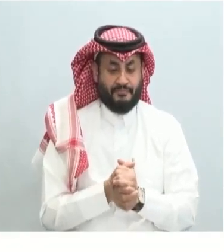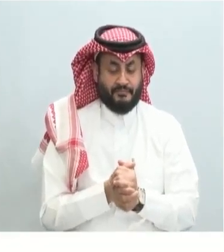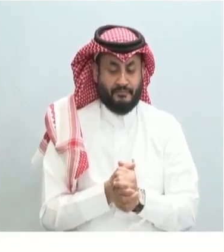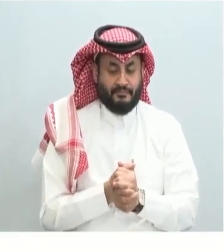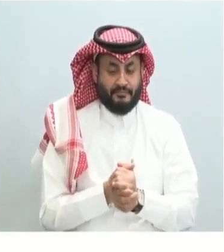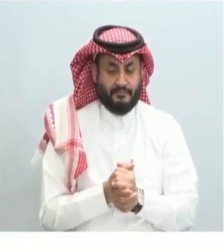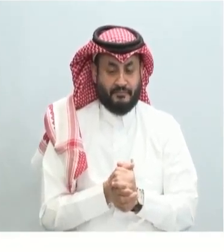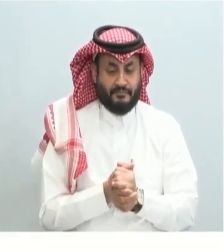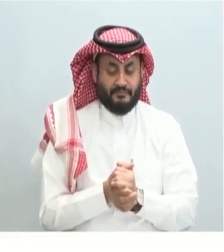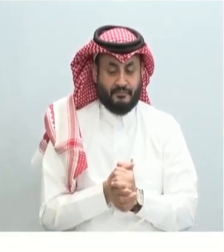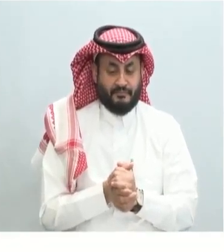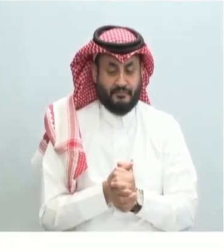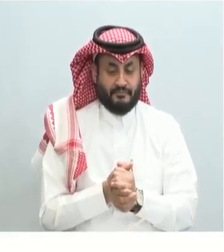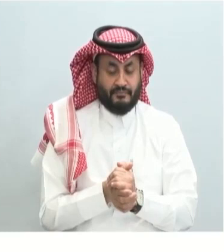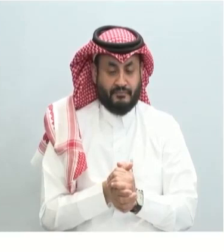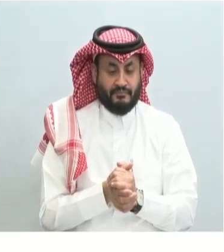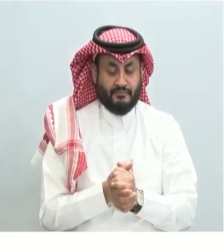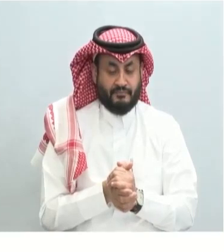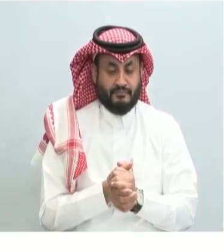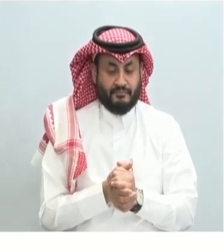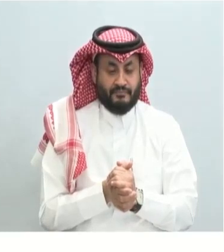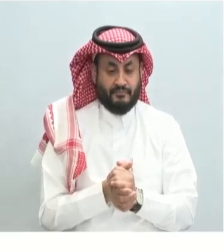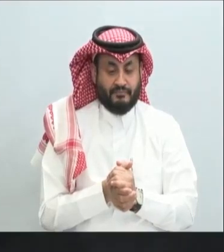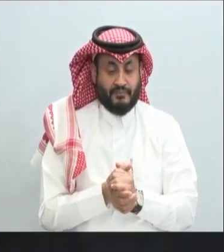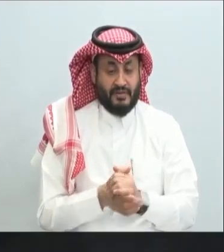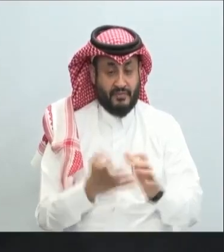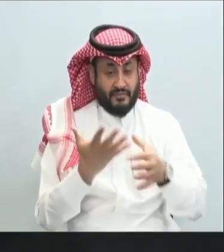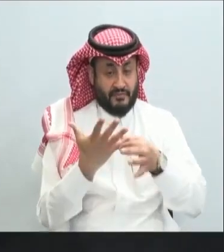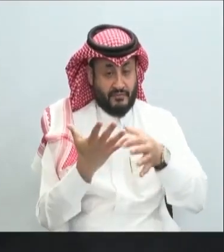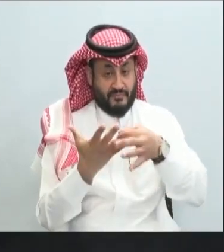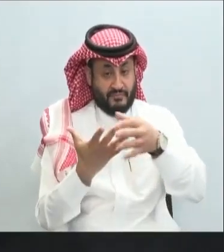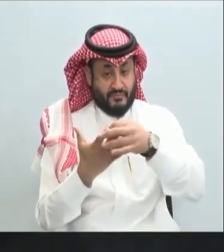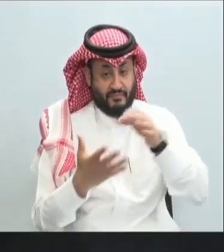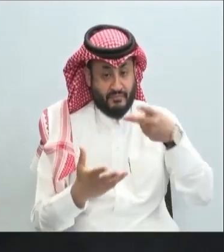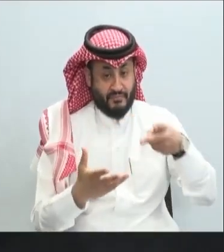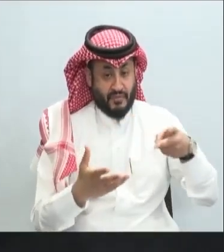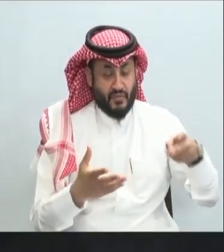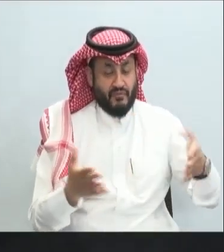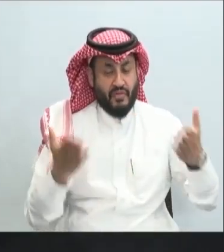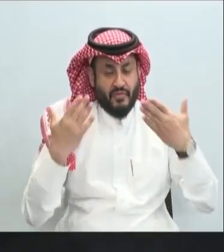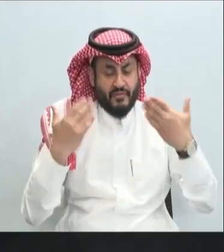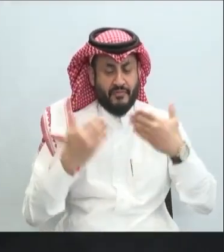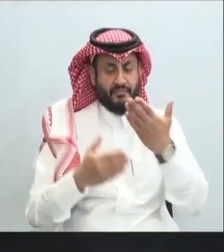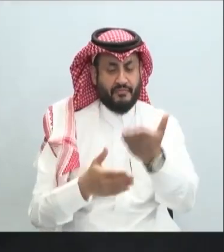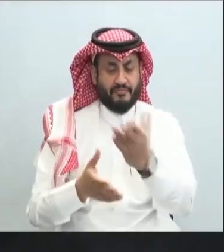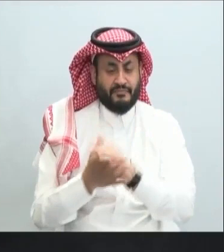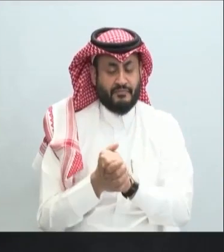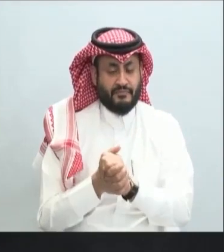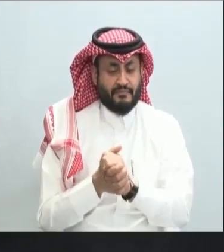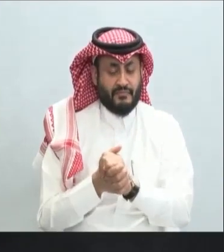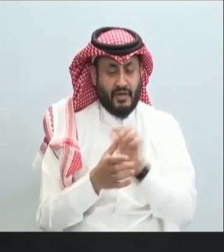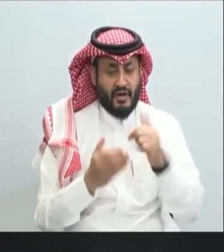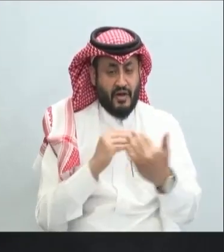windy. Very good. So here you go. These are the five types of weather that